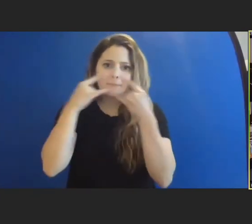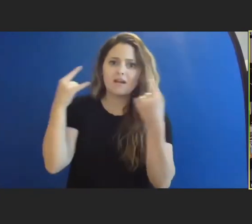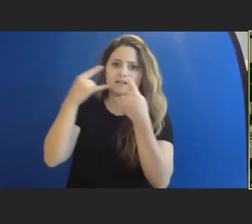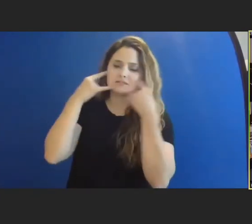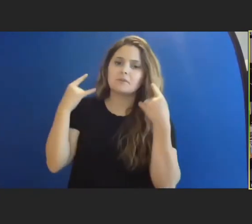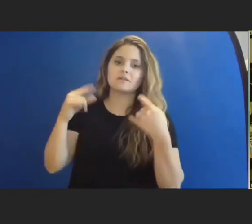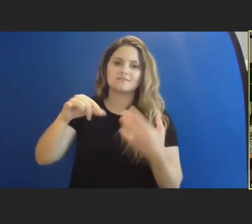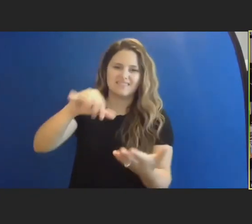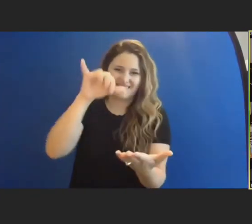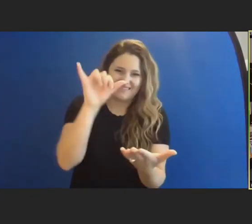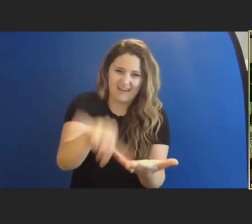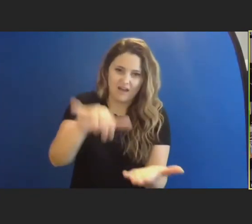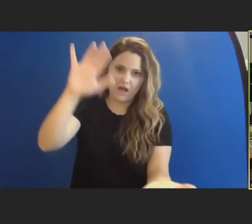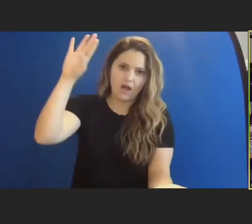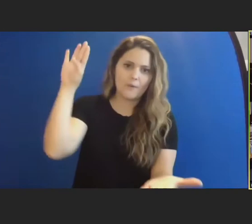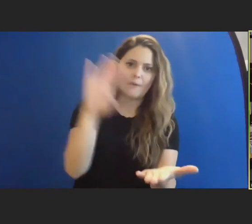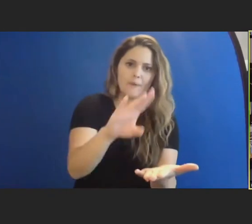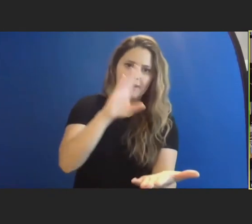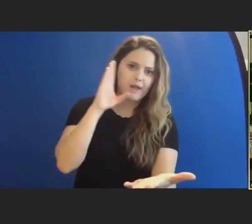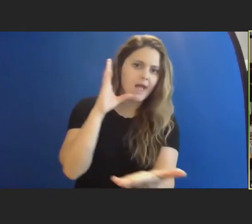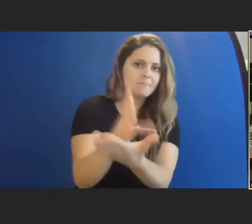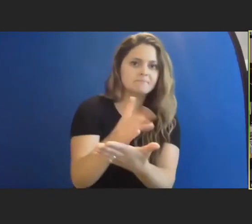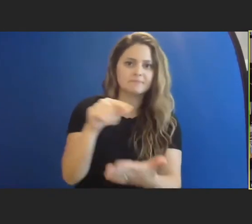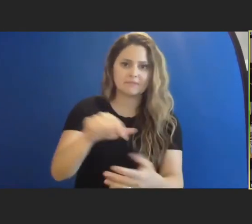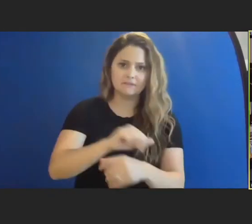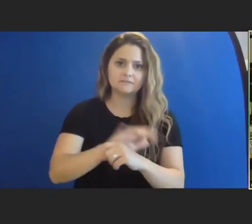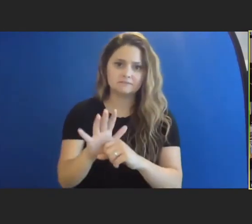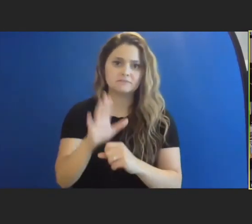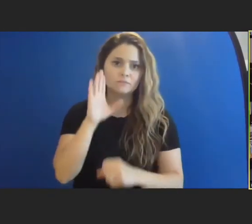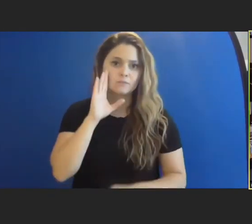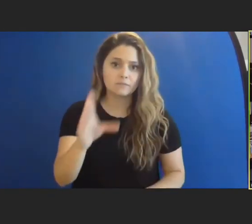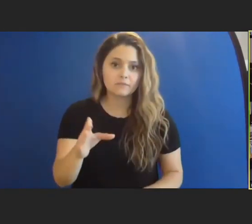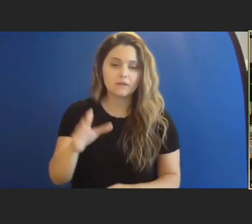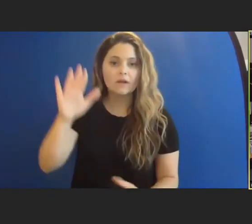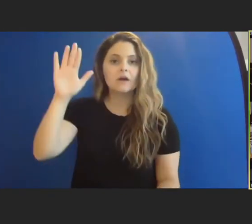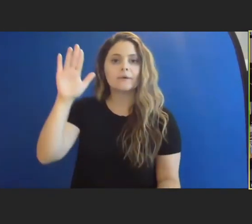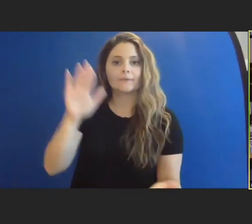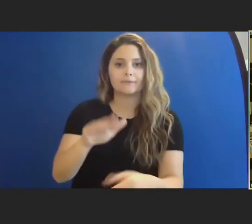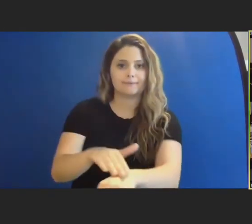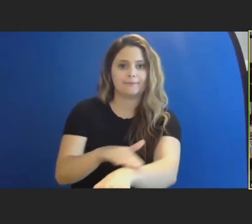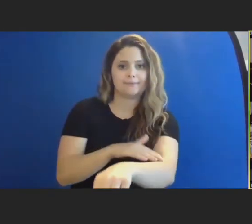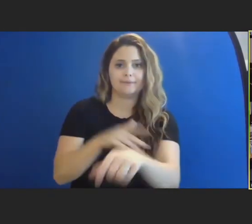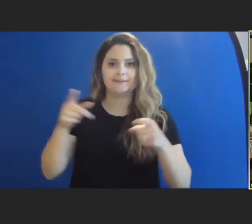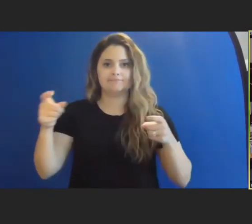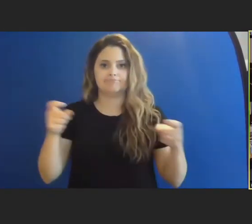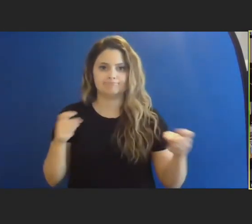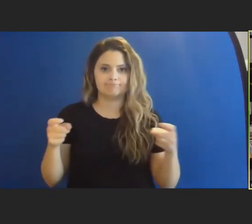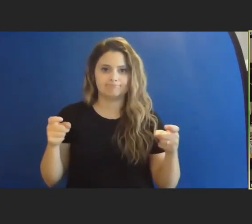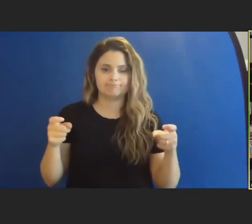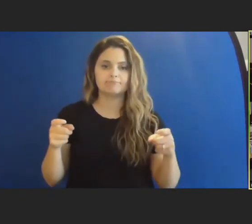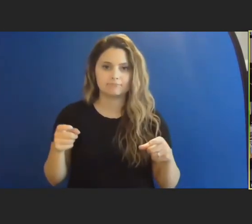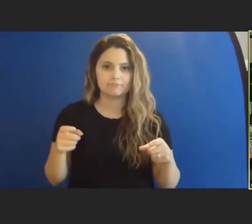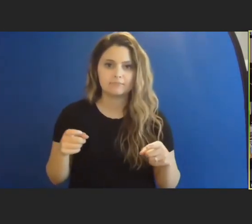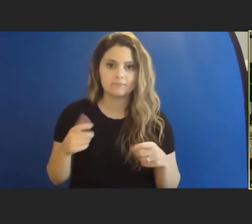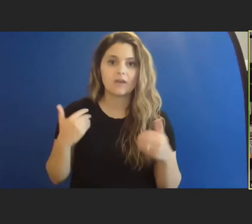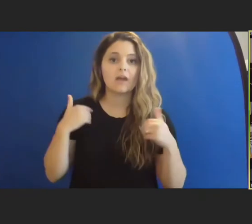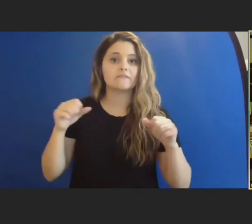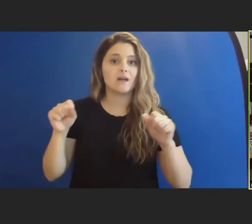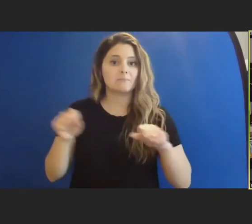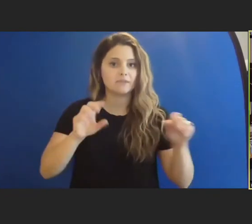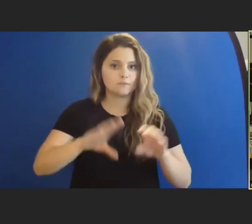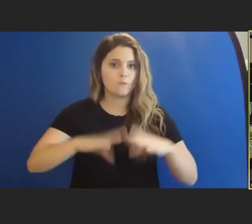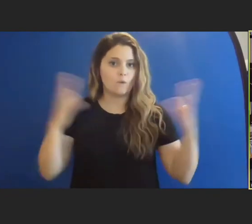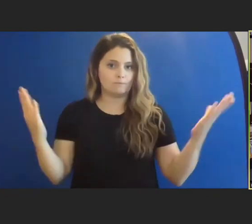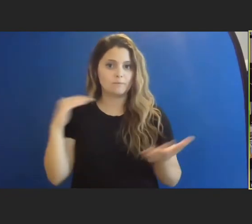That's what's stopping this virus. That's what's slowing it down so that we can maintain and have the ability to open